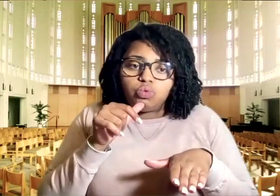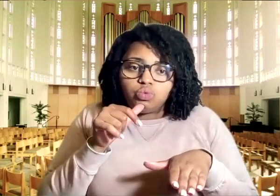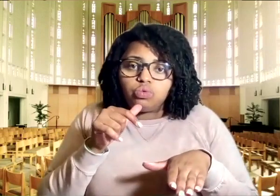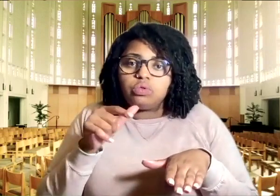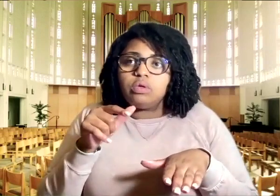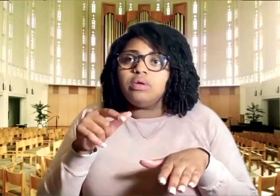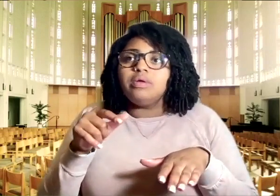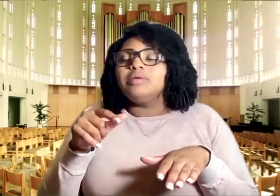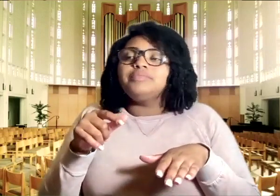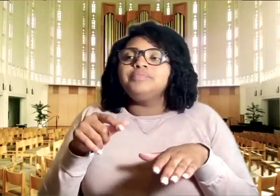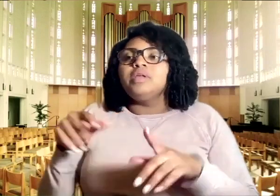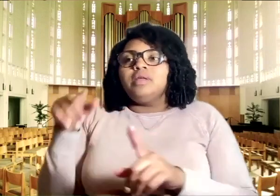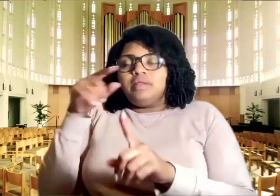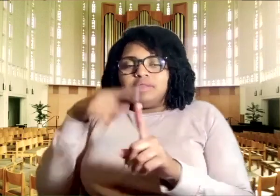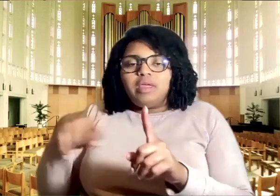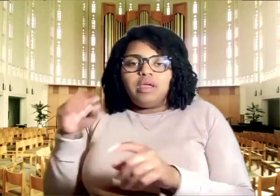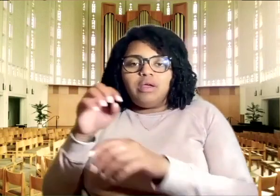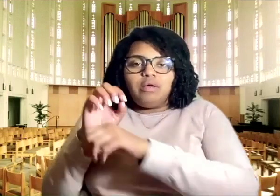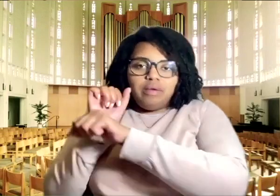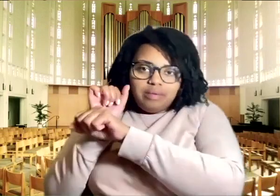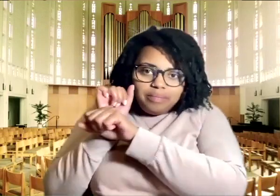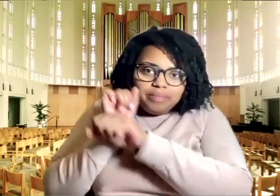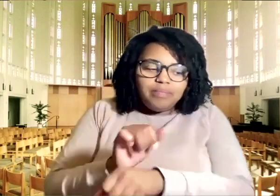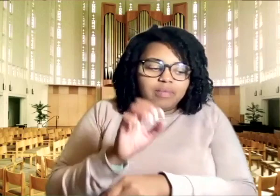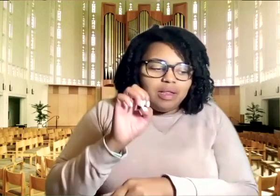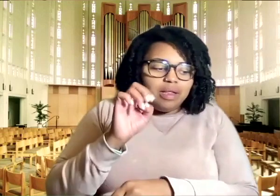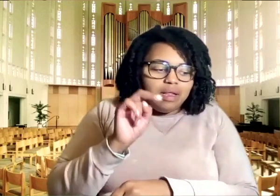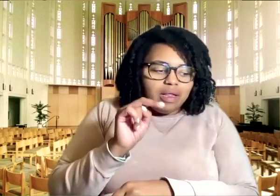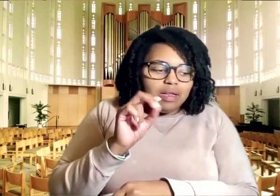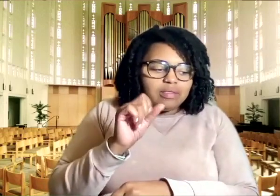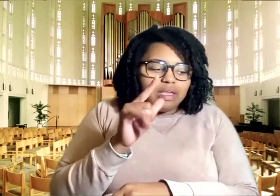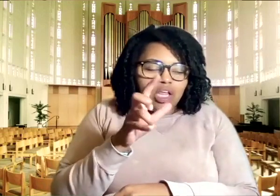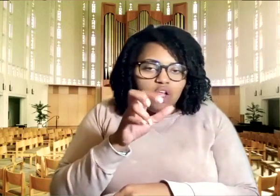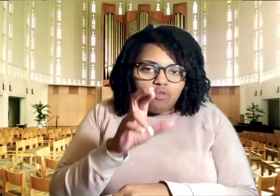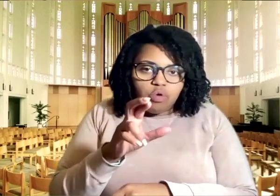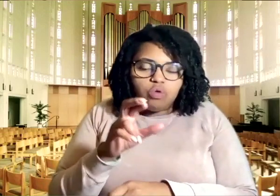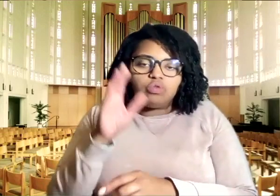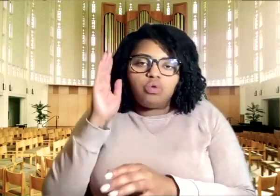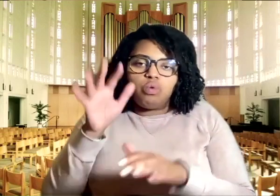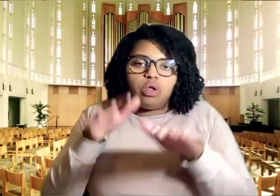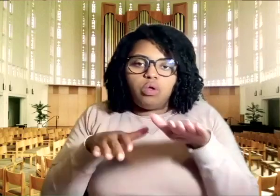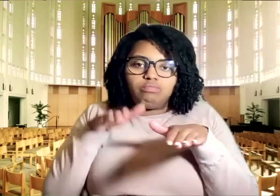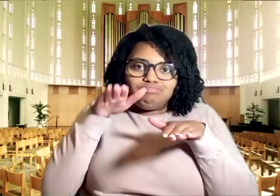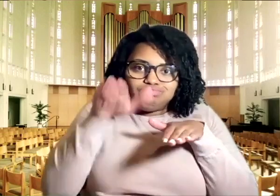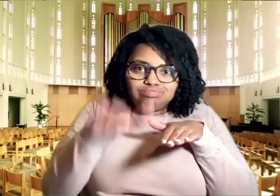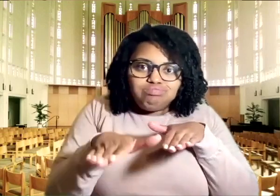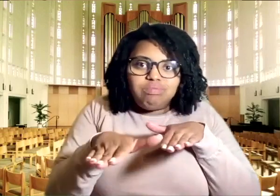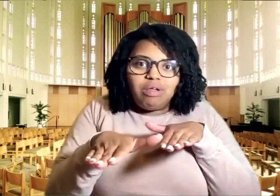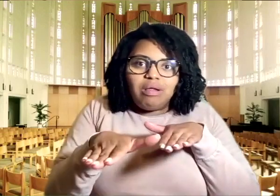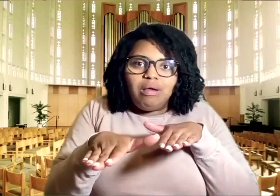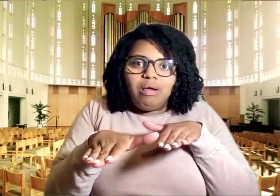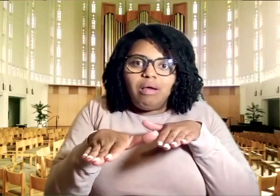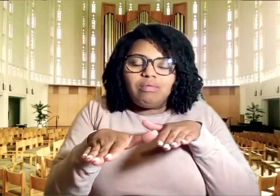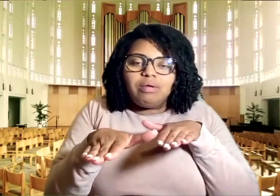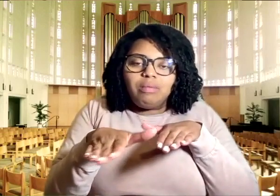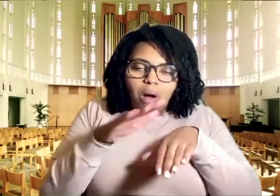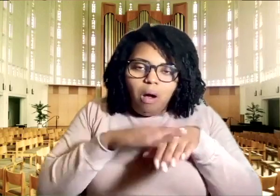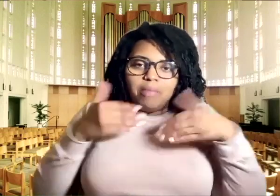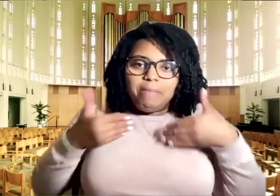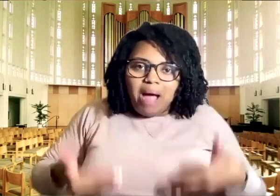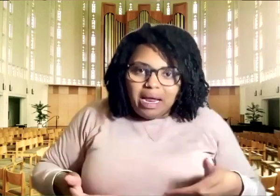their feet on them to drain the arthritis out of their bodies into the bodies of the